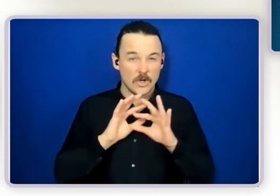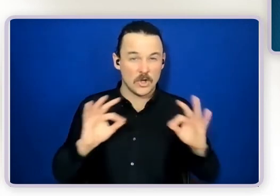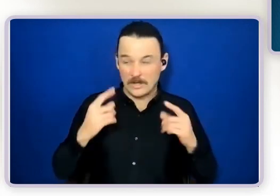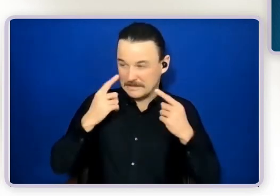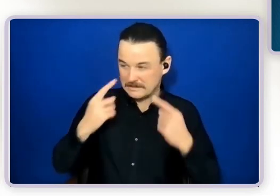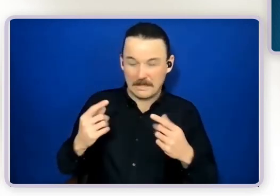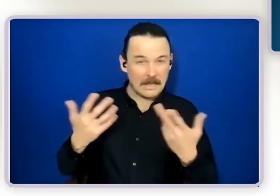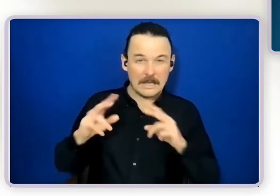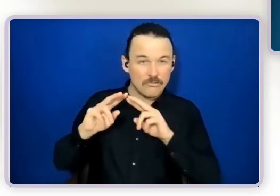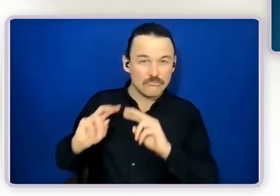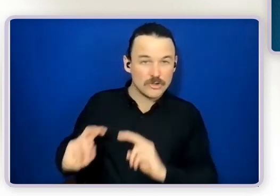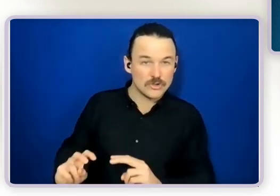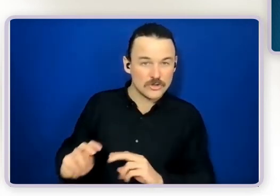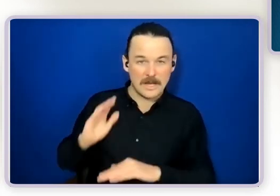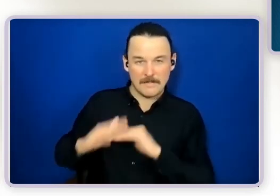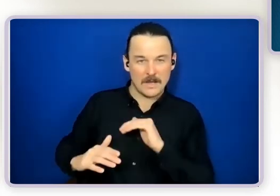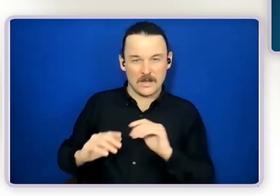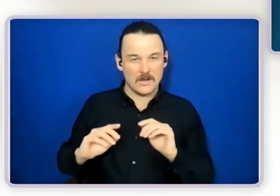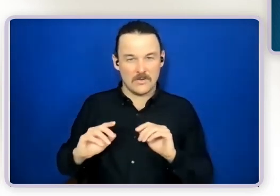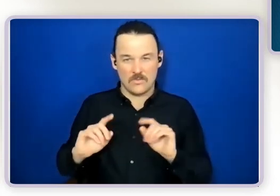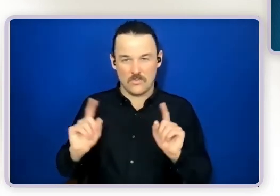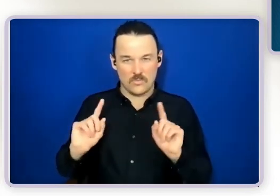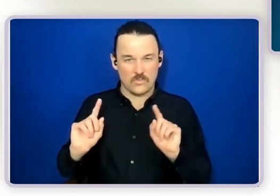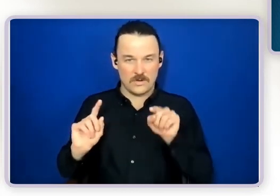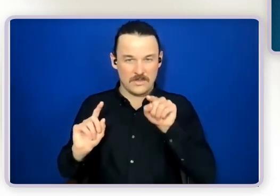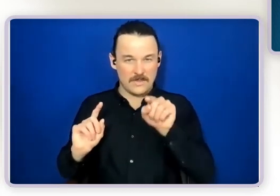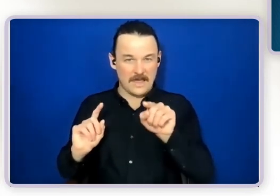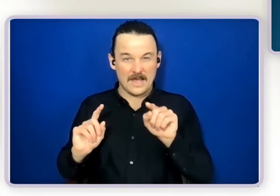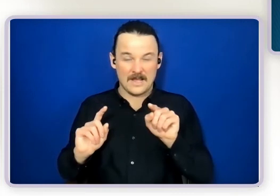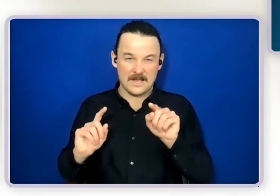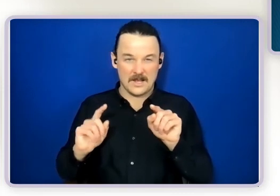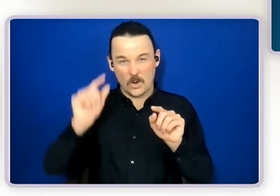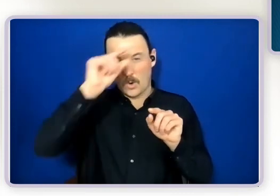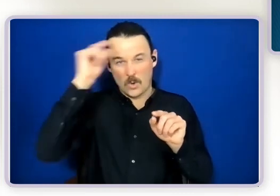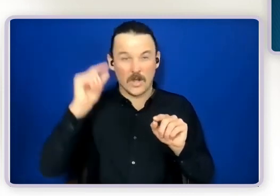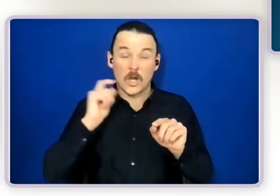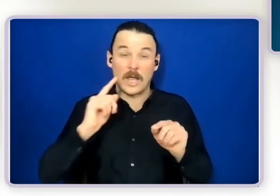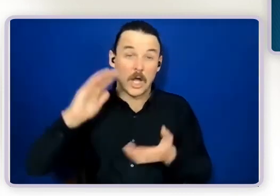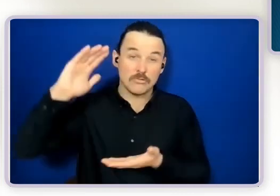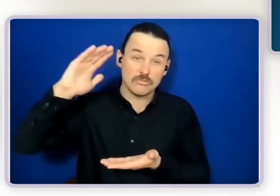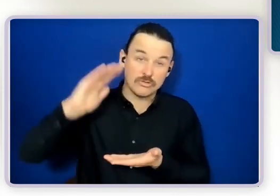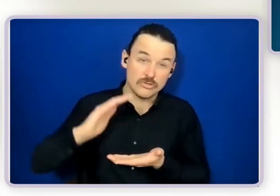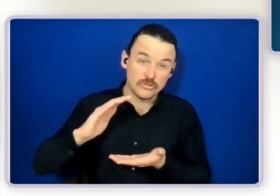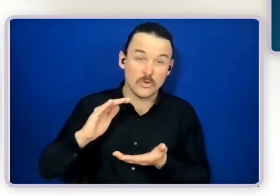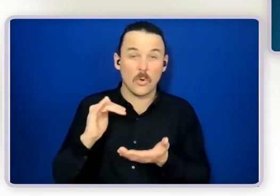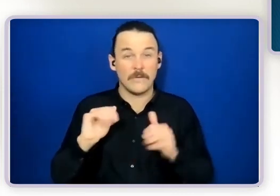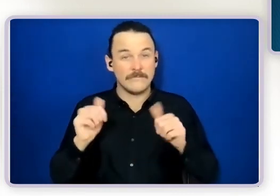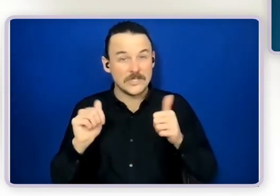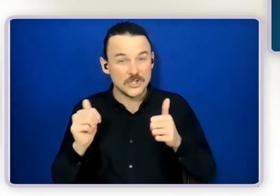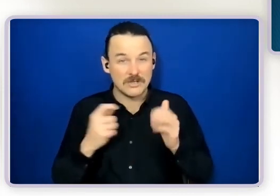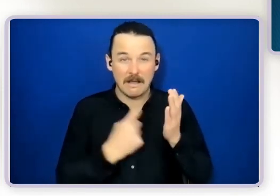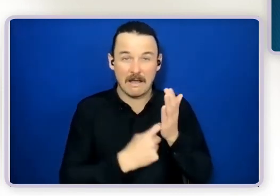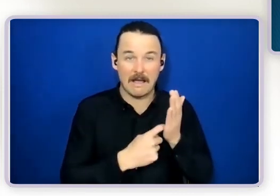And once again, reducing and eliminating the use of restrictive practices bandied around but never